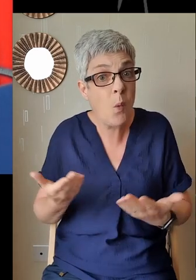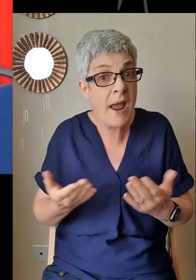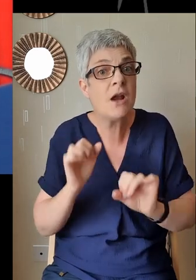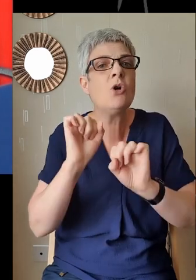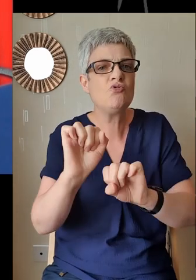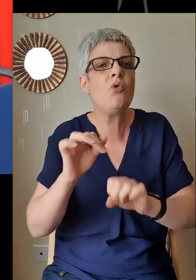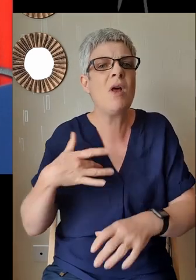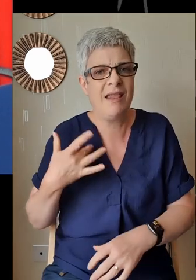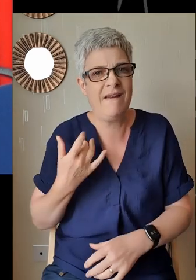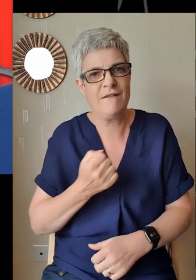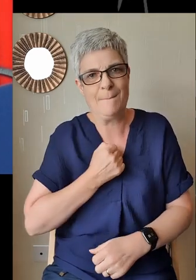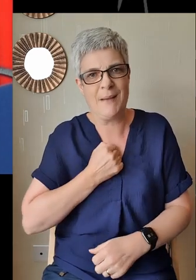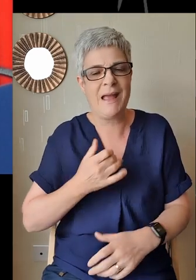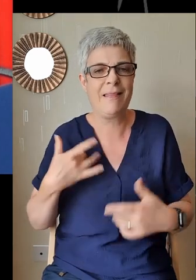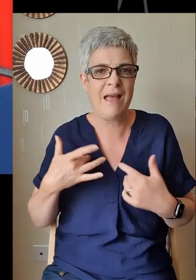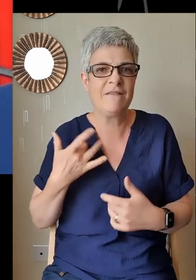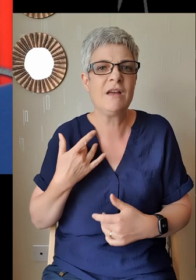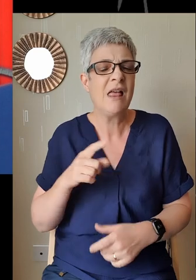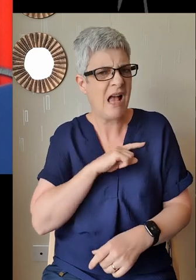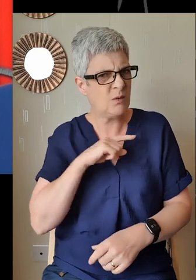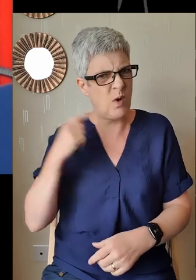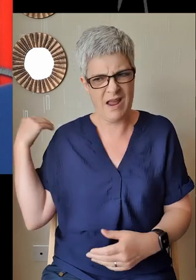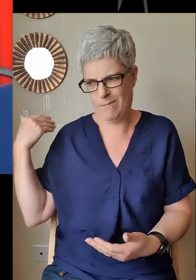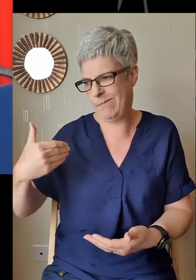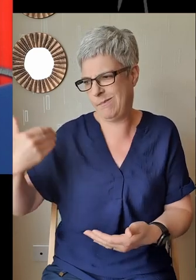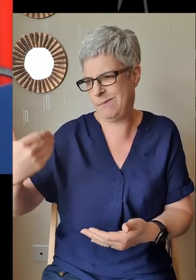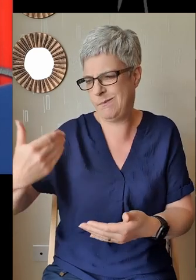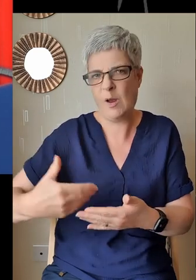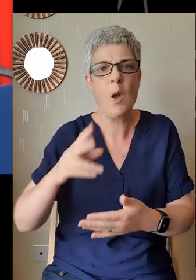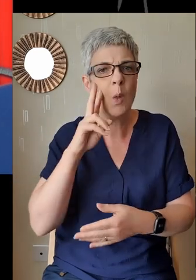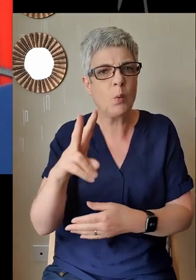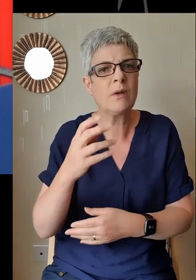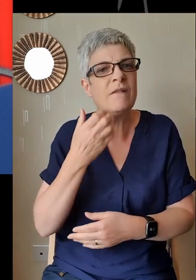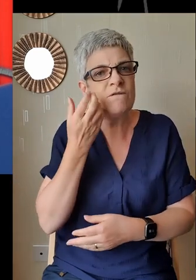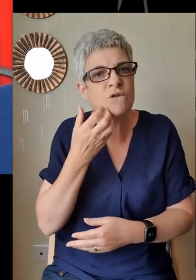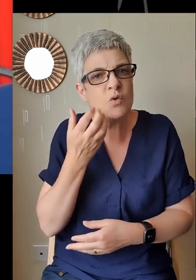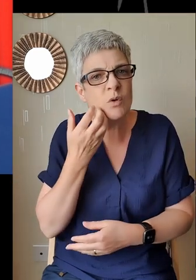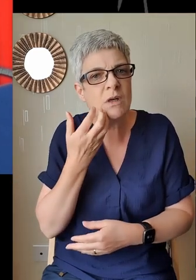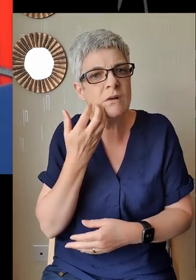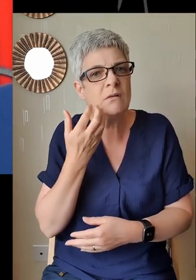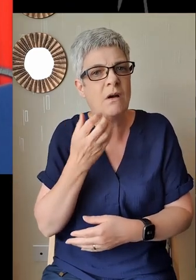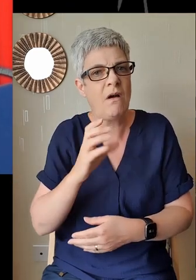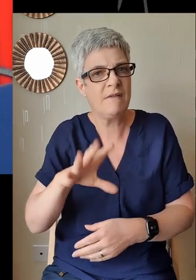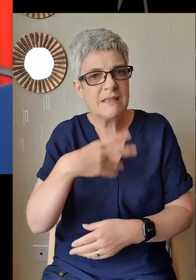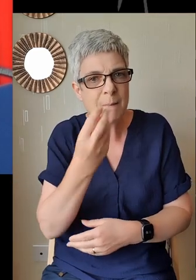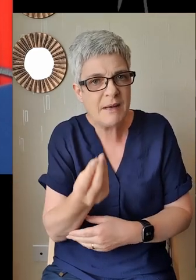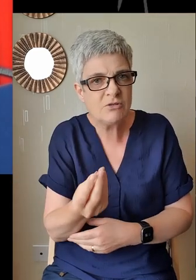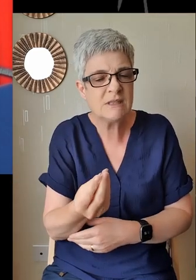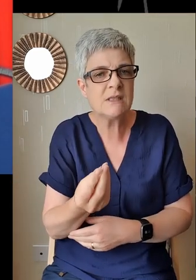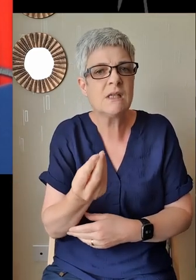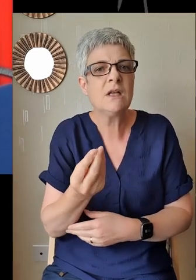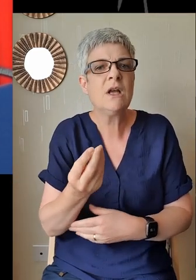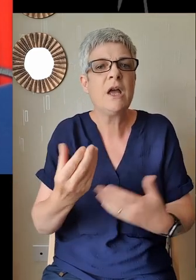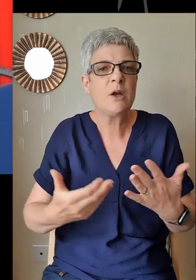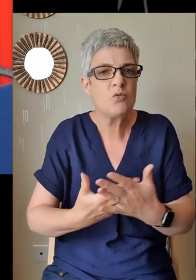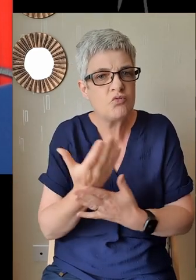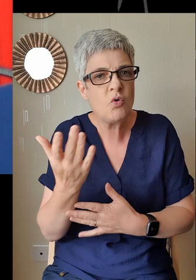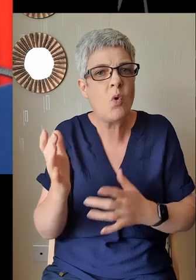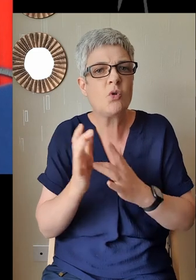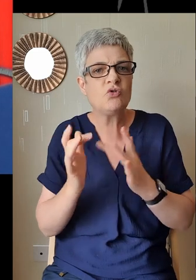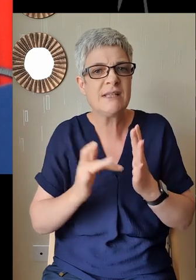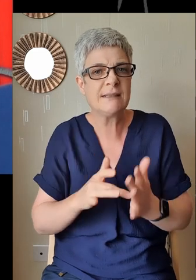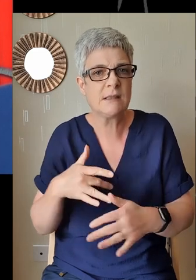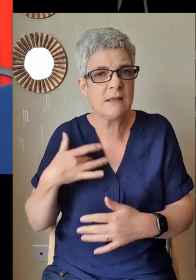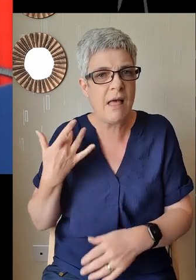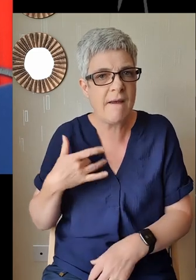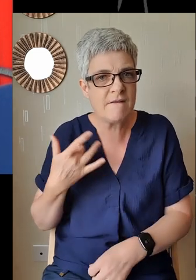That is why we've spent these past weeks looking at the fruit of the Spirit. It's to grow the Jesus life. This is